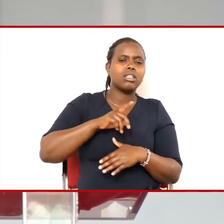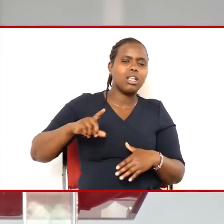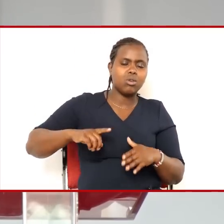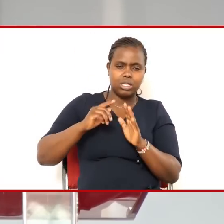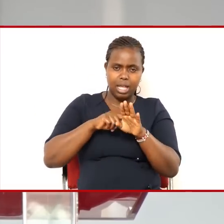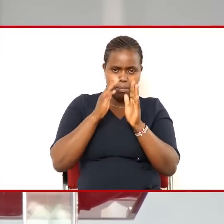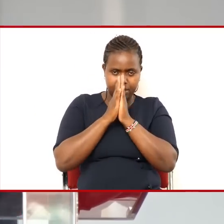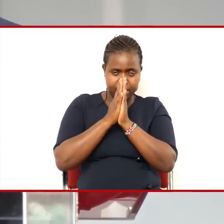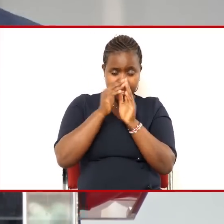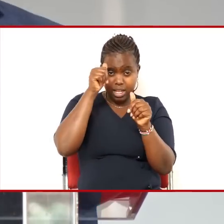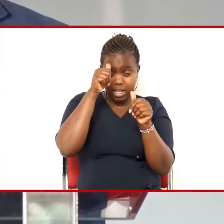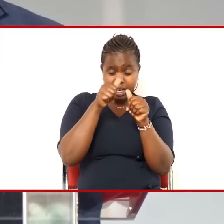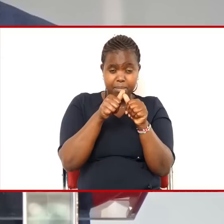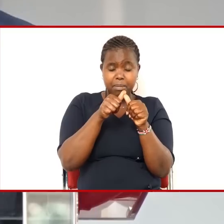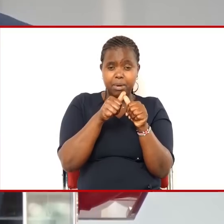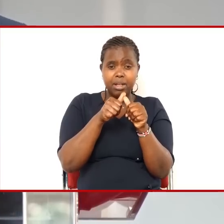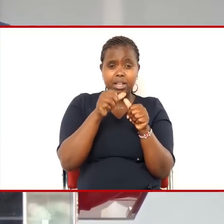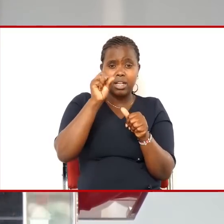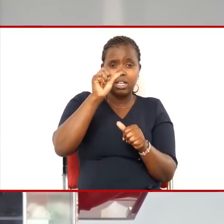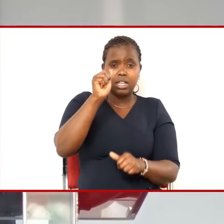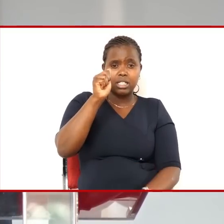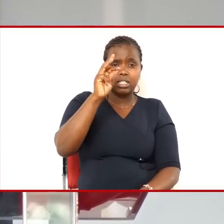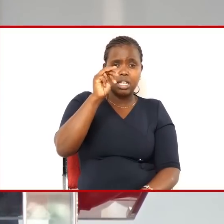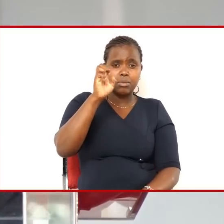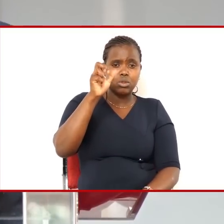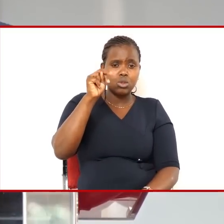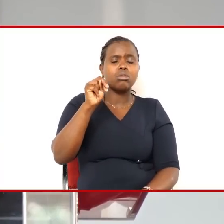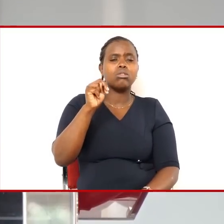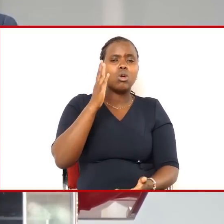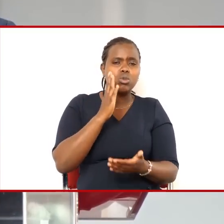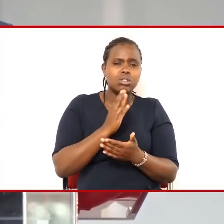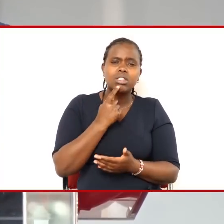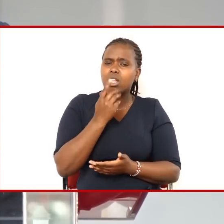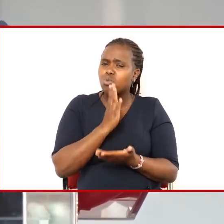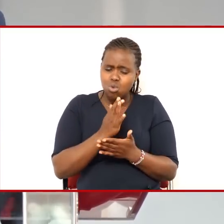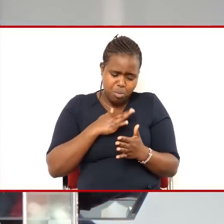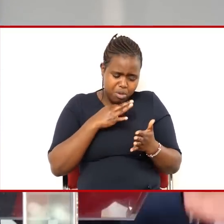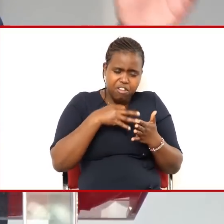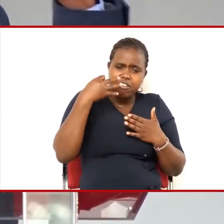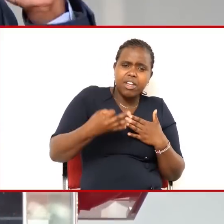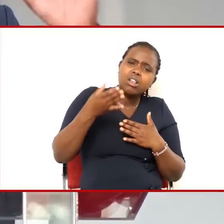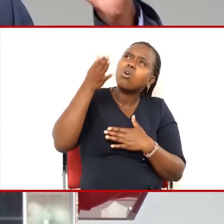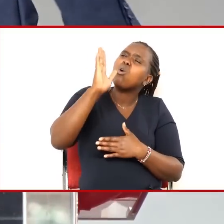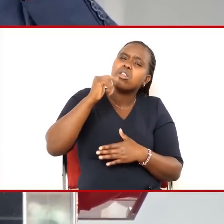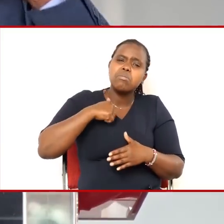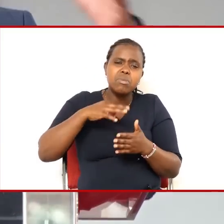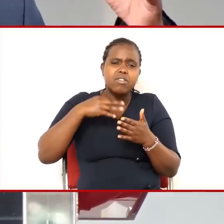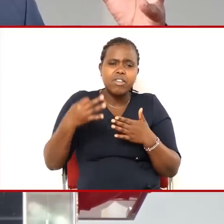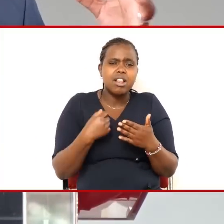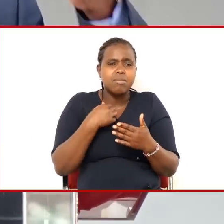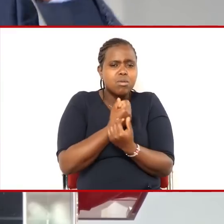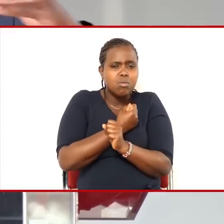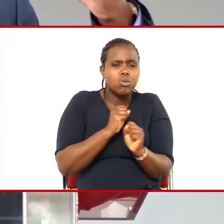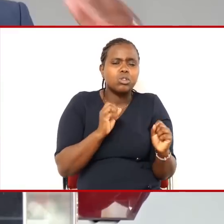prayer. Samson could have decided that, no, I have failed God. I have failed in such a way that I